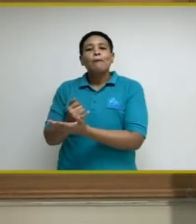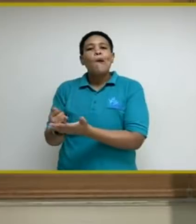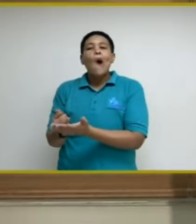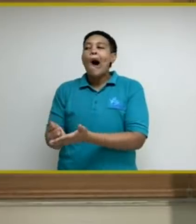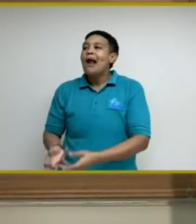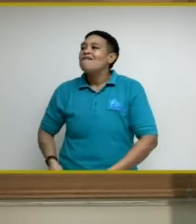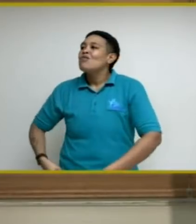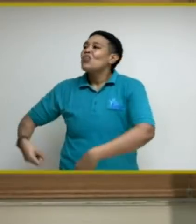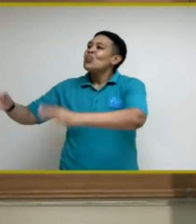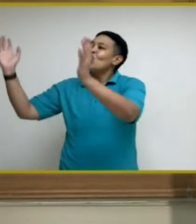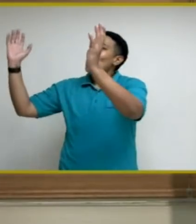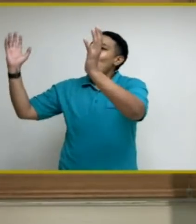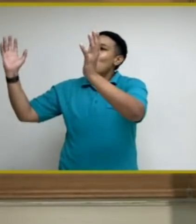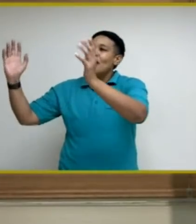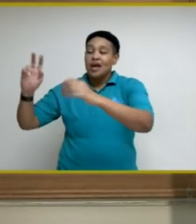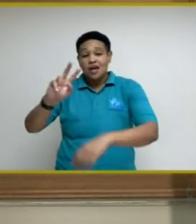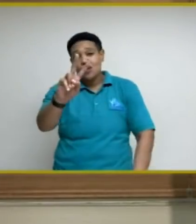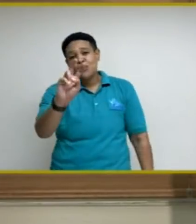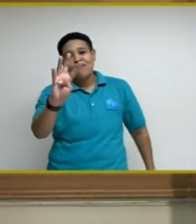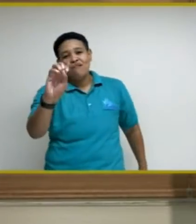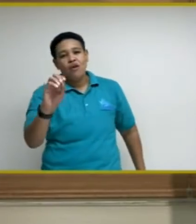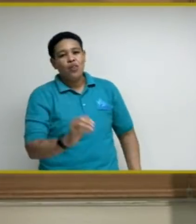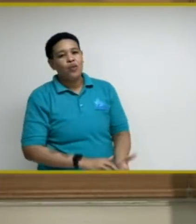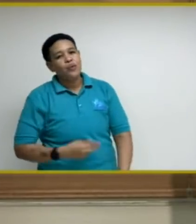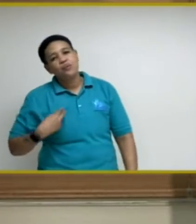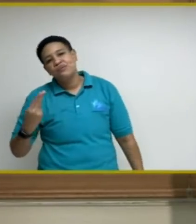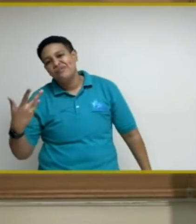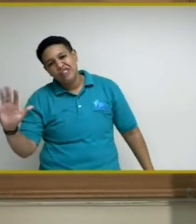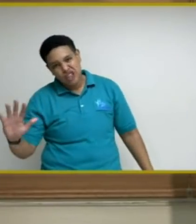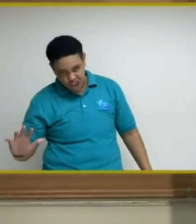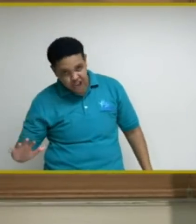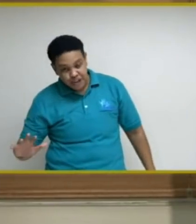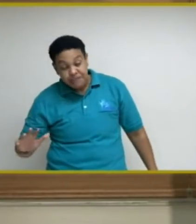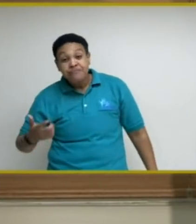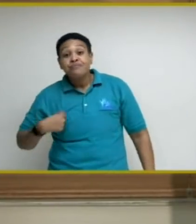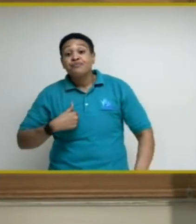from that batch. We received the vaccines the